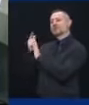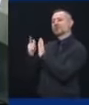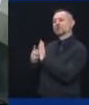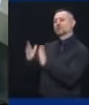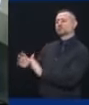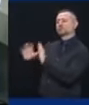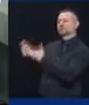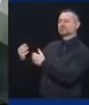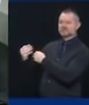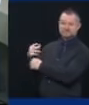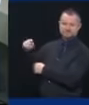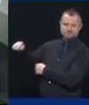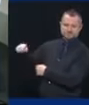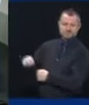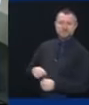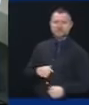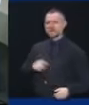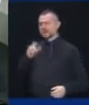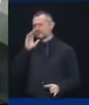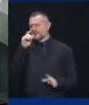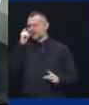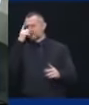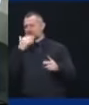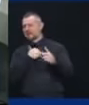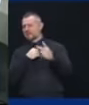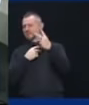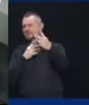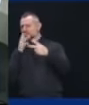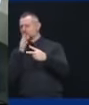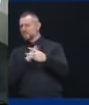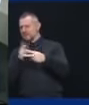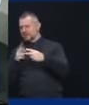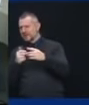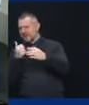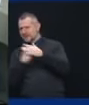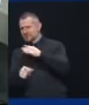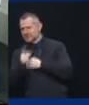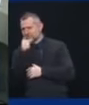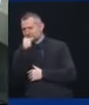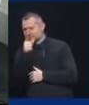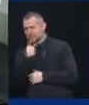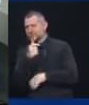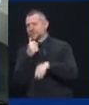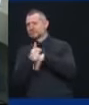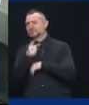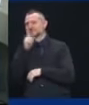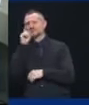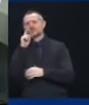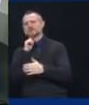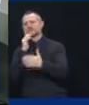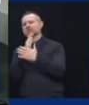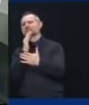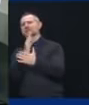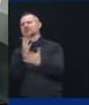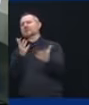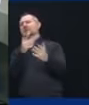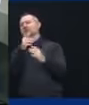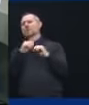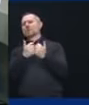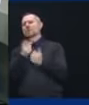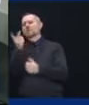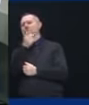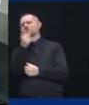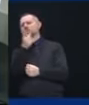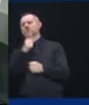Okay. But Governor, there are the two women that are still in your employ that have accused you of sexual harassment. How are you guys taking steps